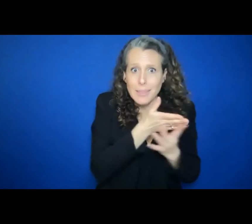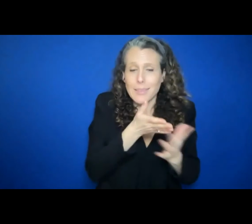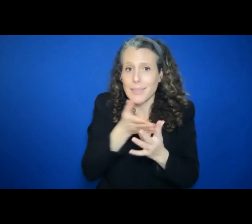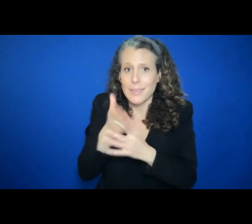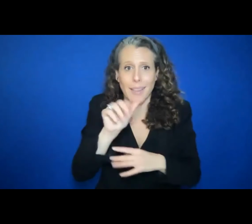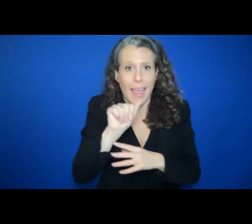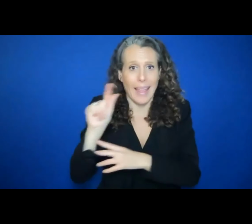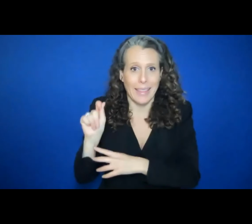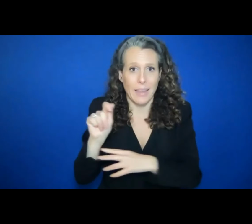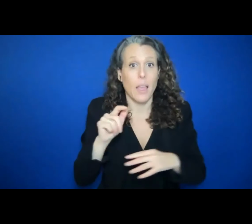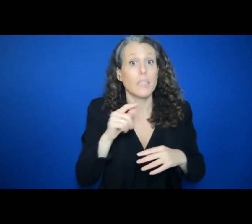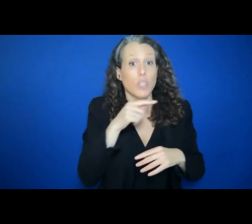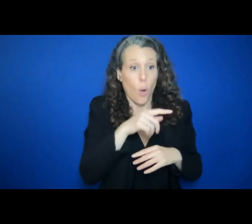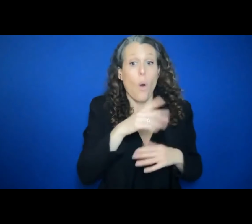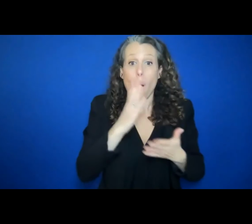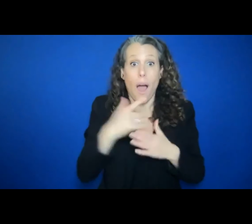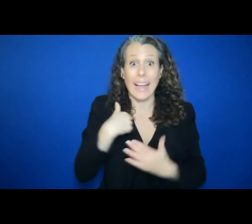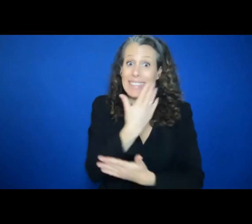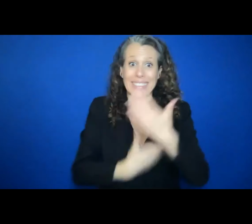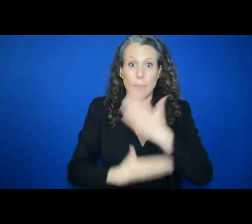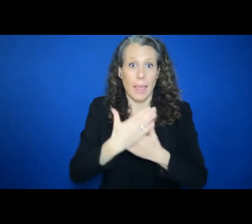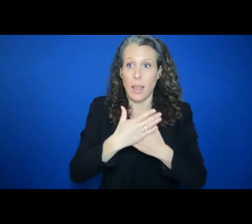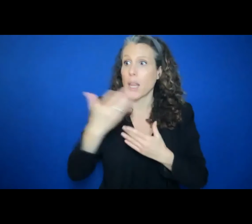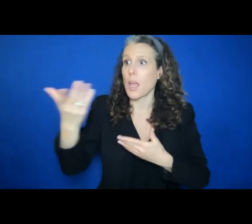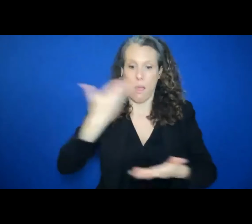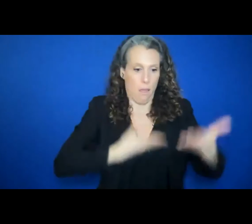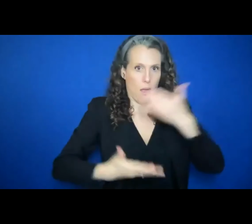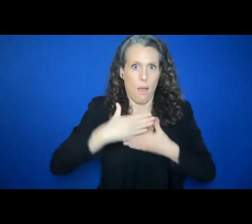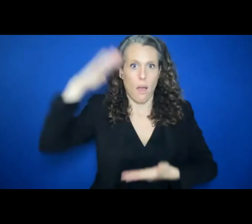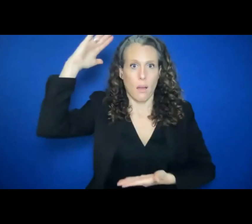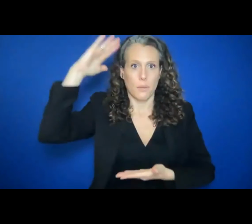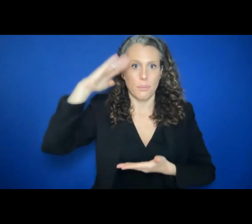is reduce disability to merely a commercial phenomena.